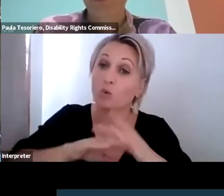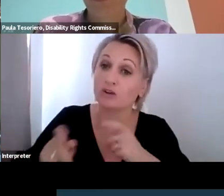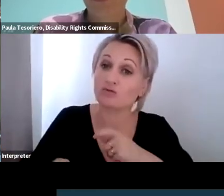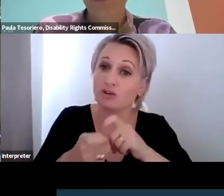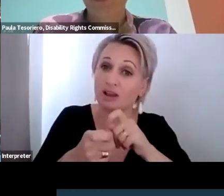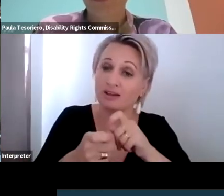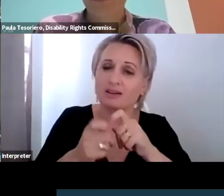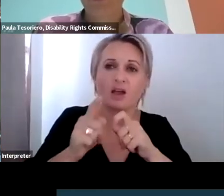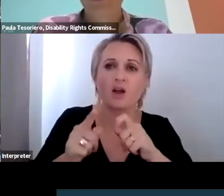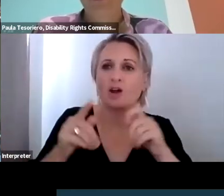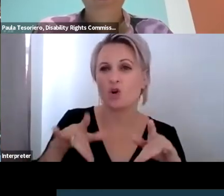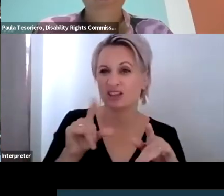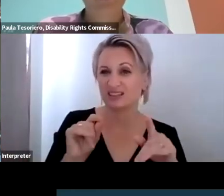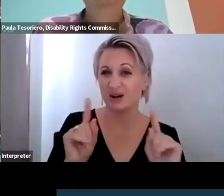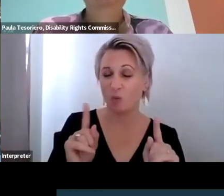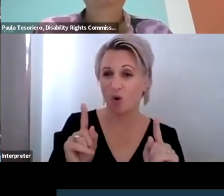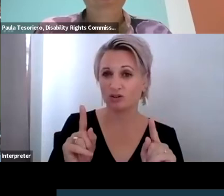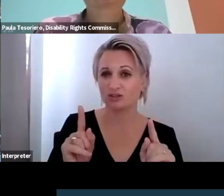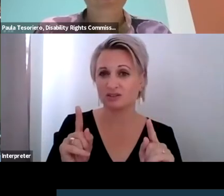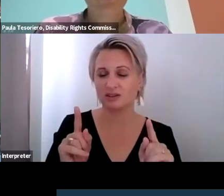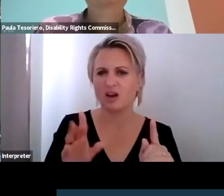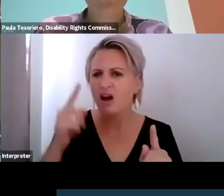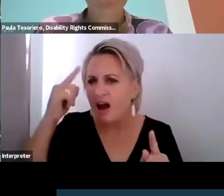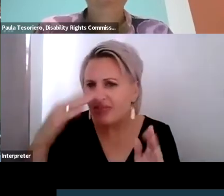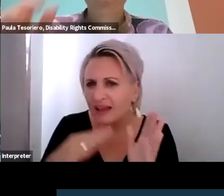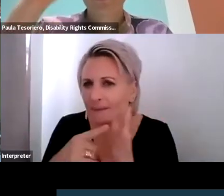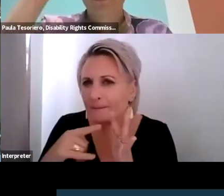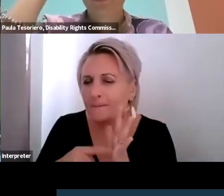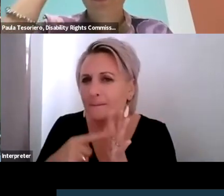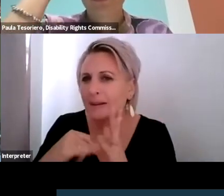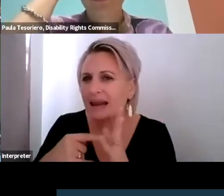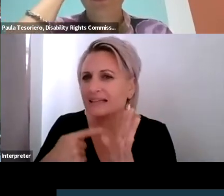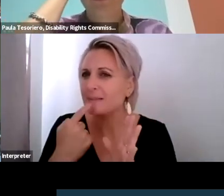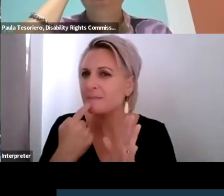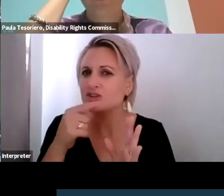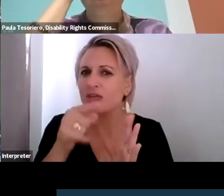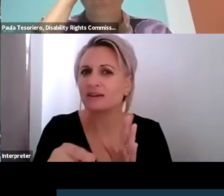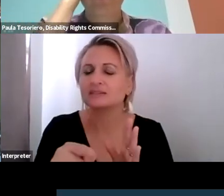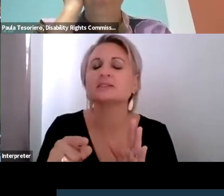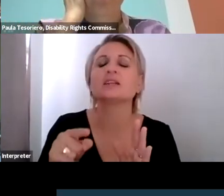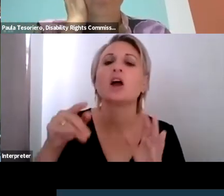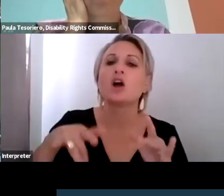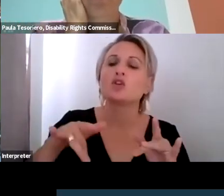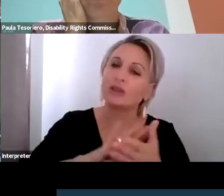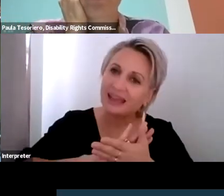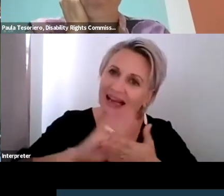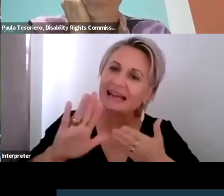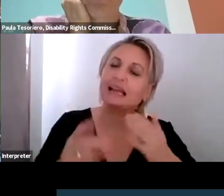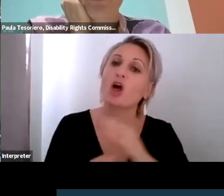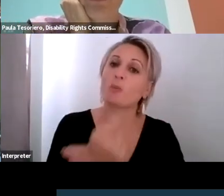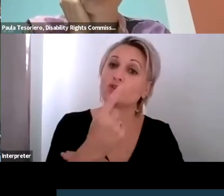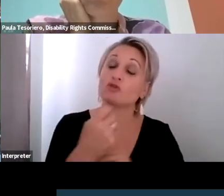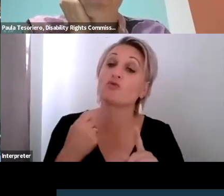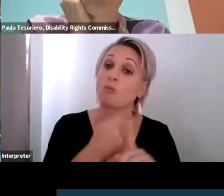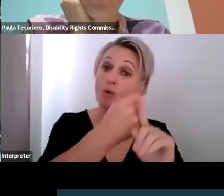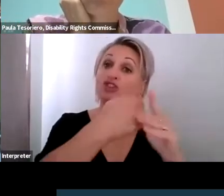we haven't done yet is fill that, and I think Melissa might have touched on this, fill in that really clear opportunity for promotion into senior